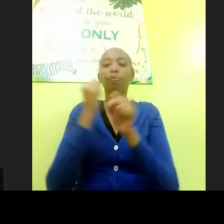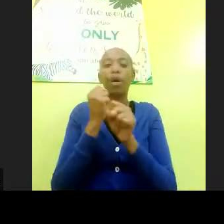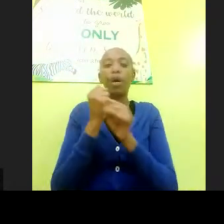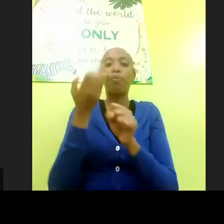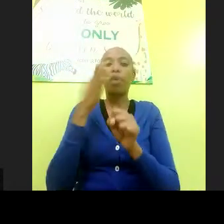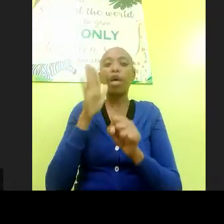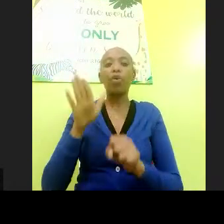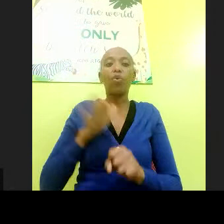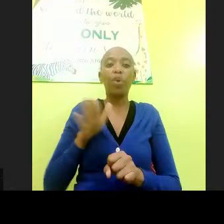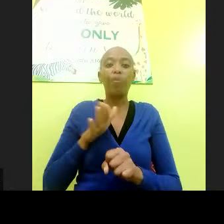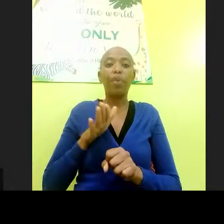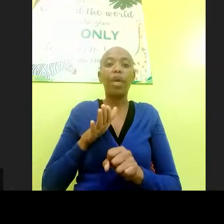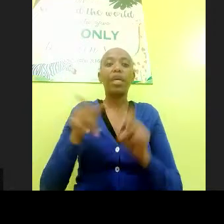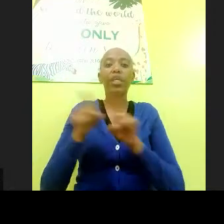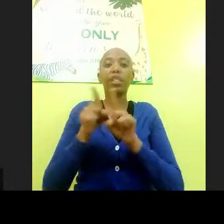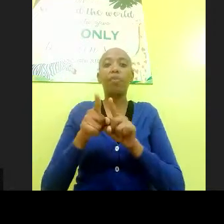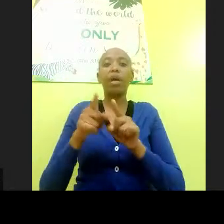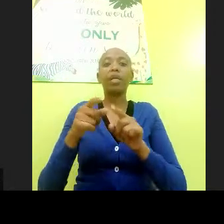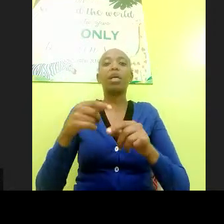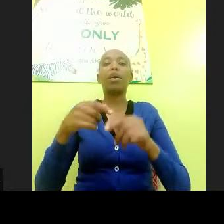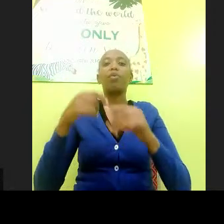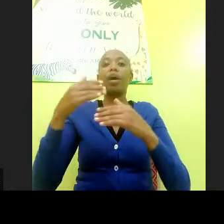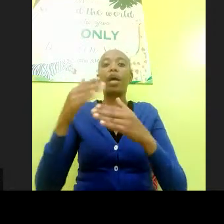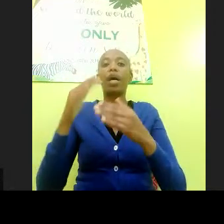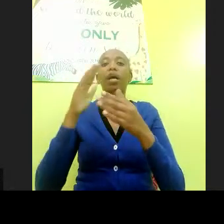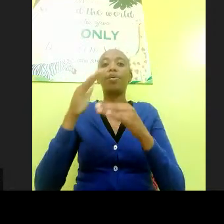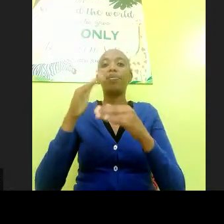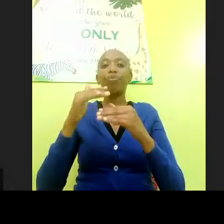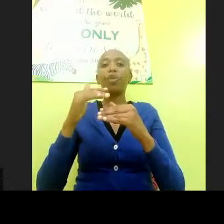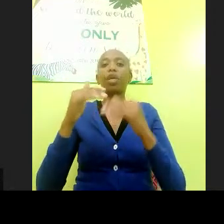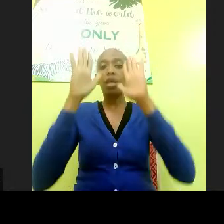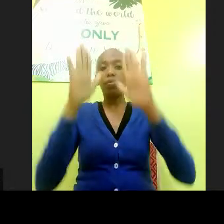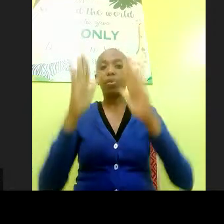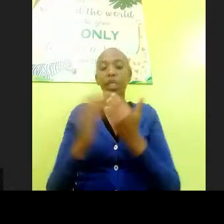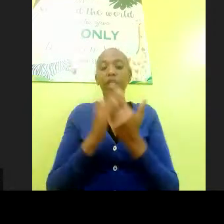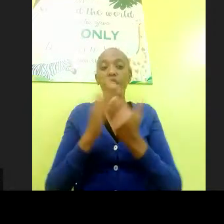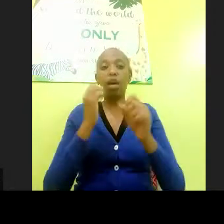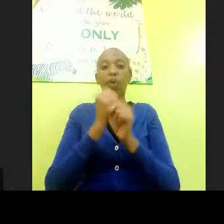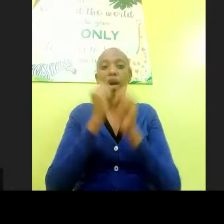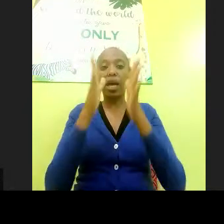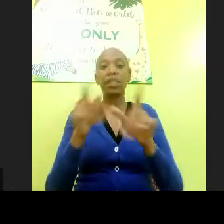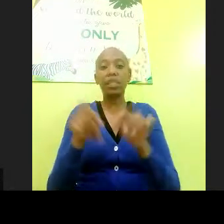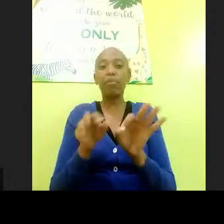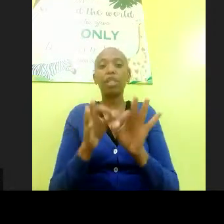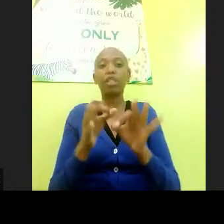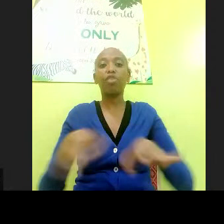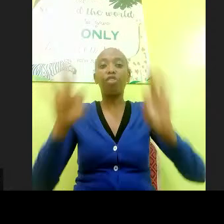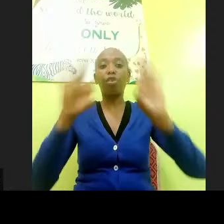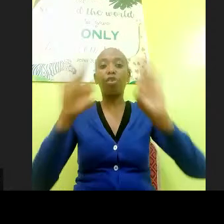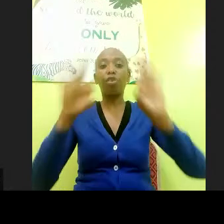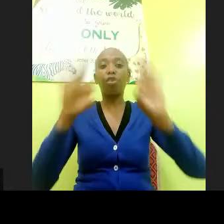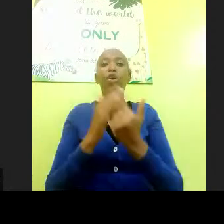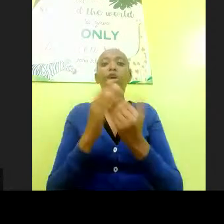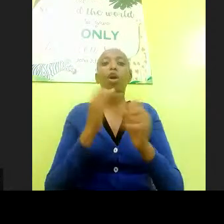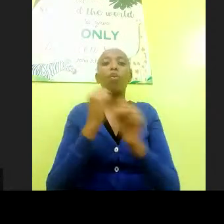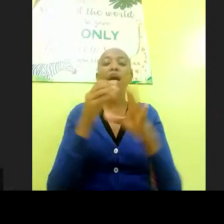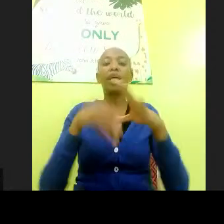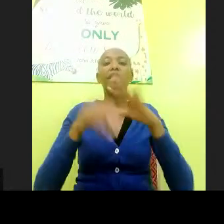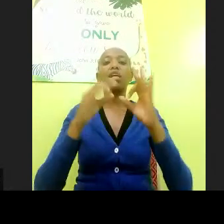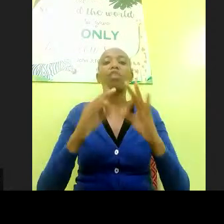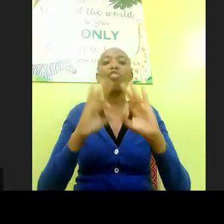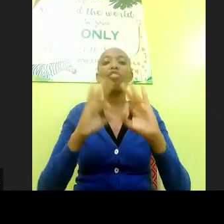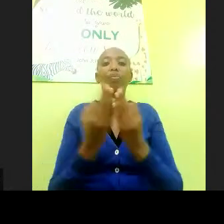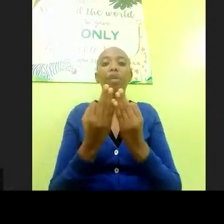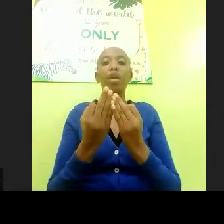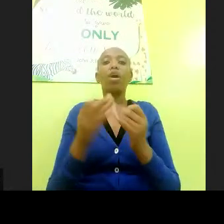both as frontline healthcare workers and informal care providers in their families. Women continue to be